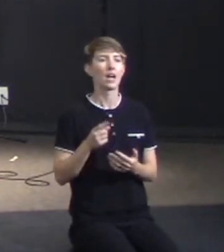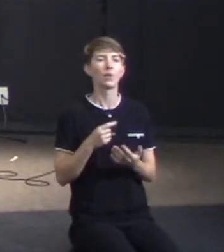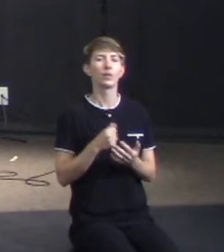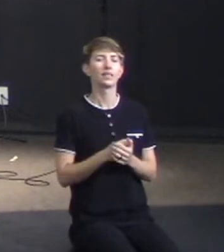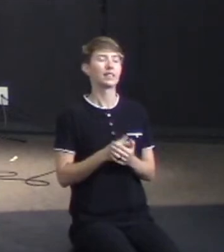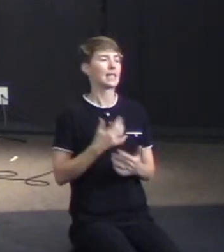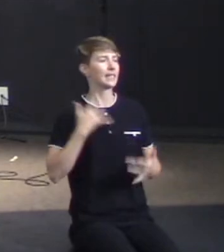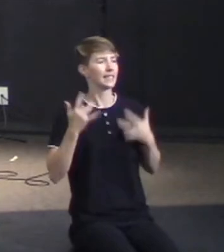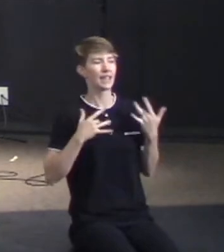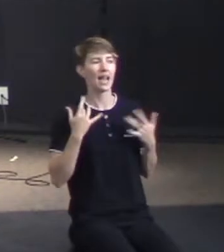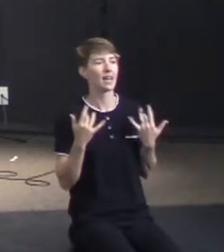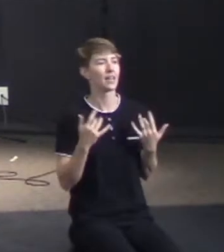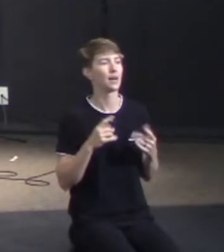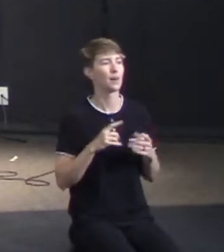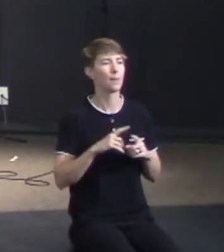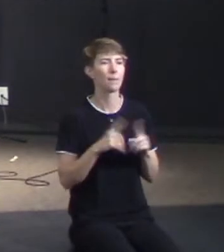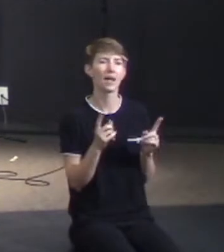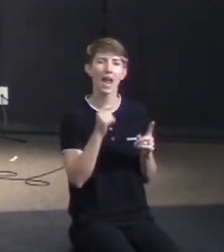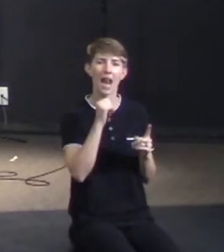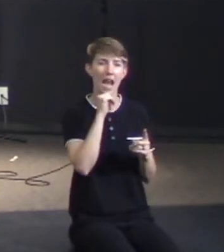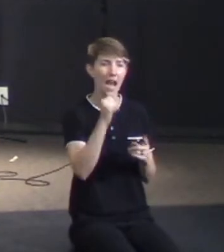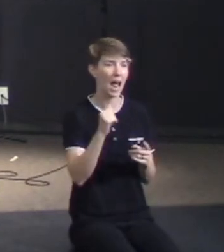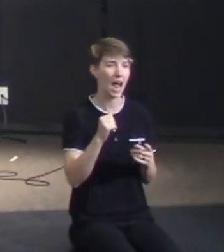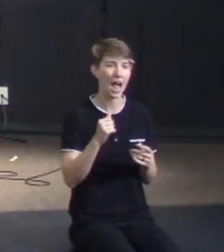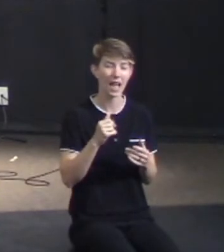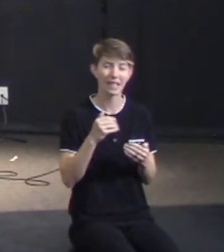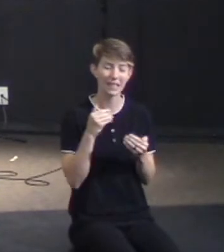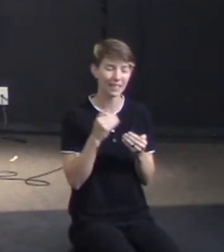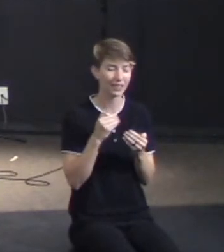it was exciting, but not nearly as energetic.